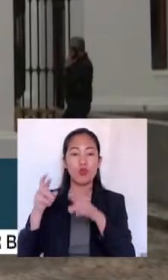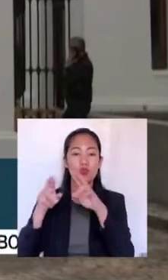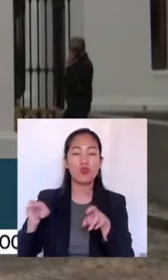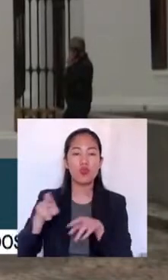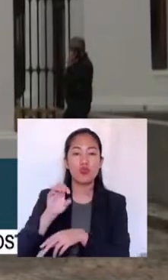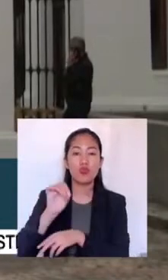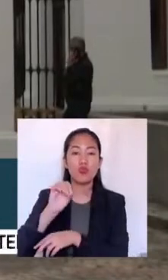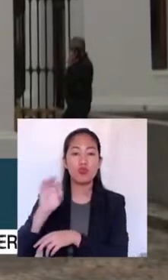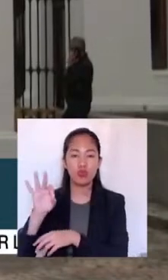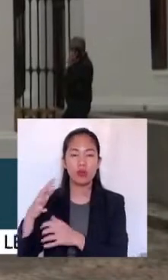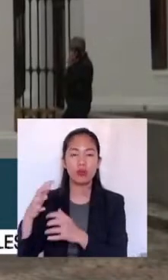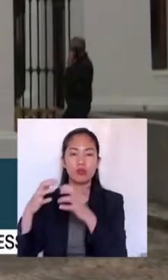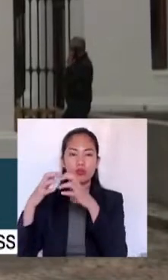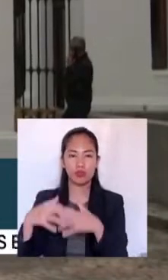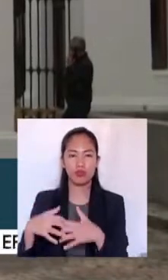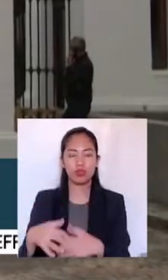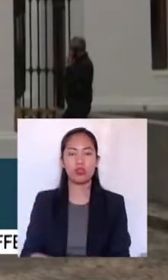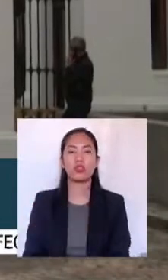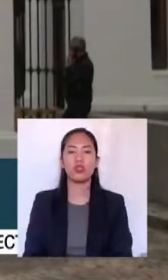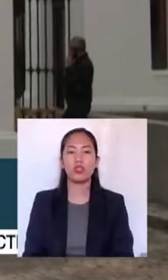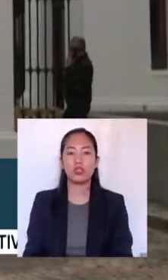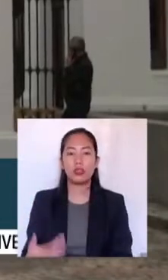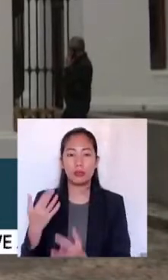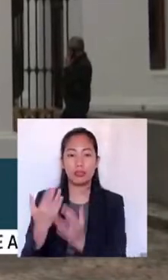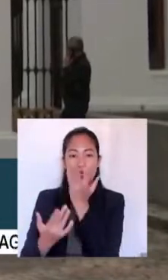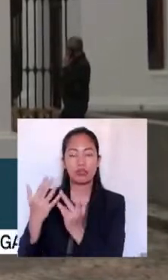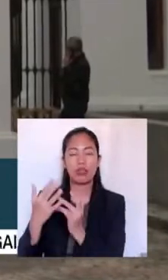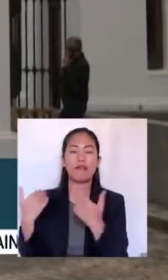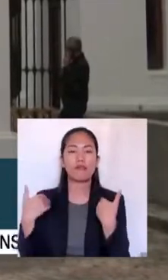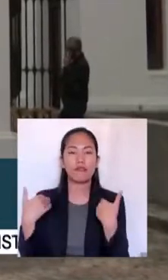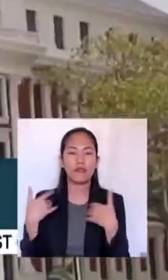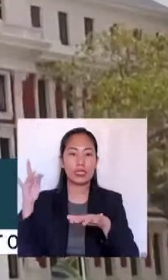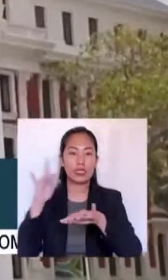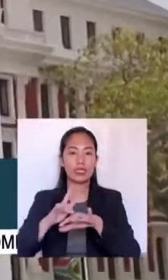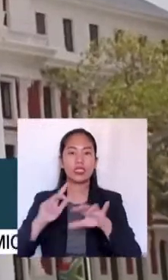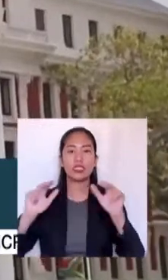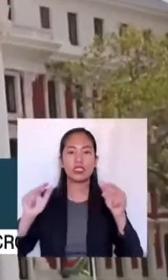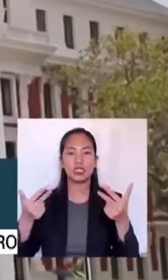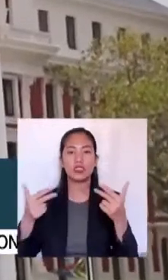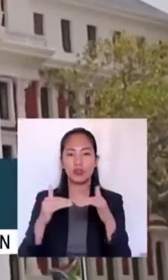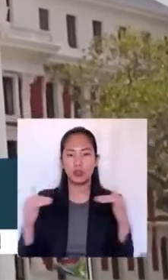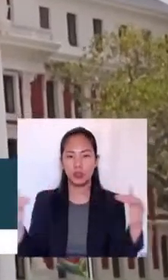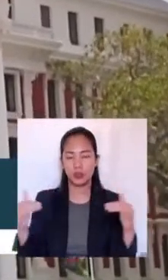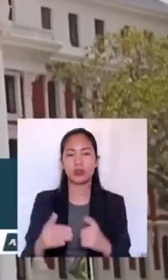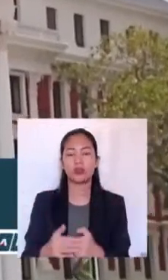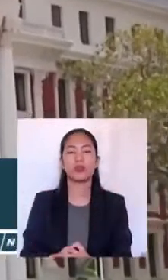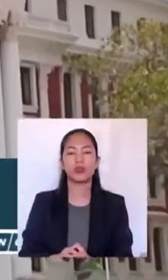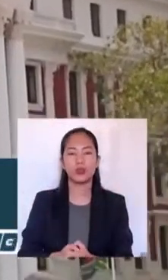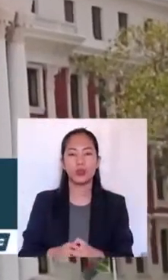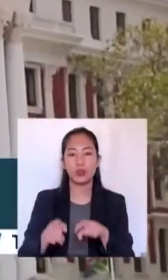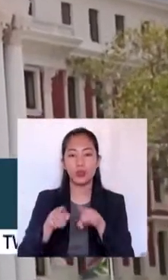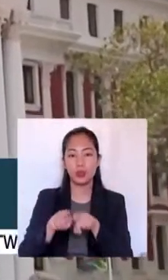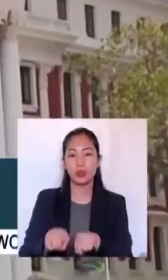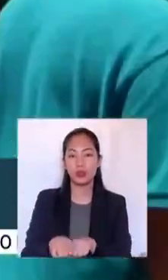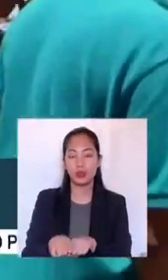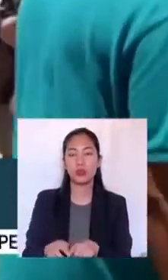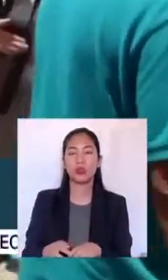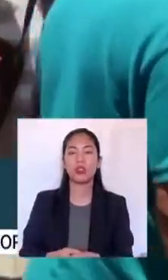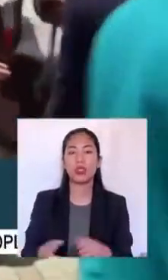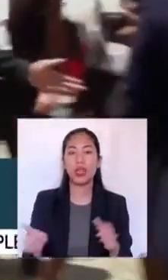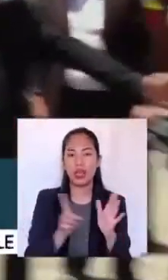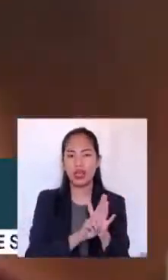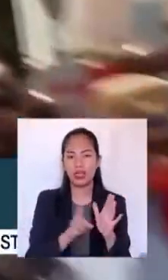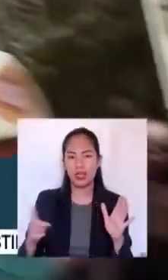the fire had gutted the third floor of the building. Which is of concern. He added that the parliament's fire alarm only rang